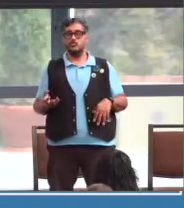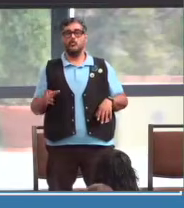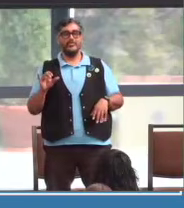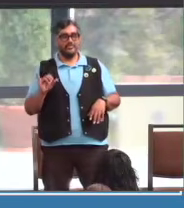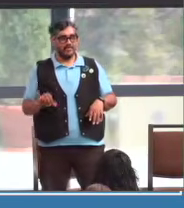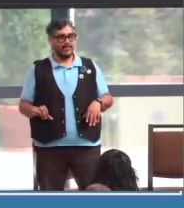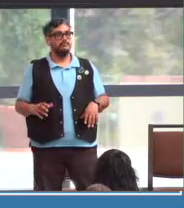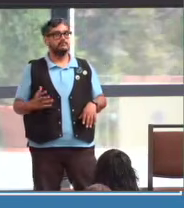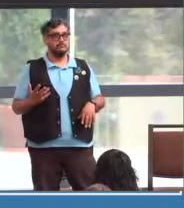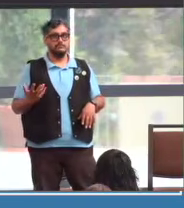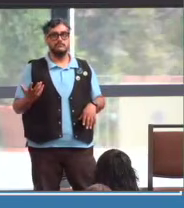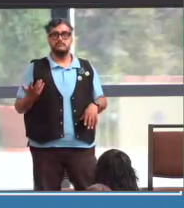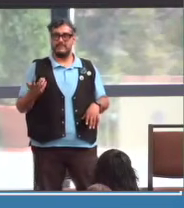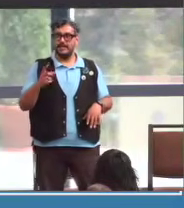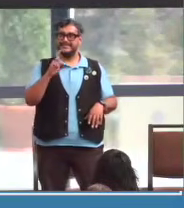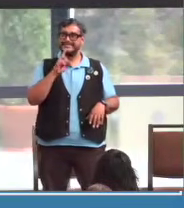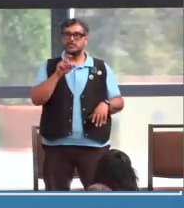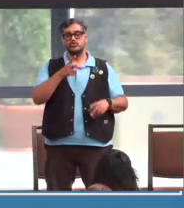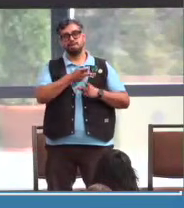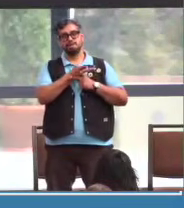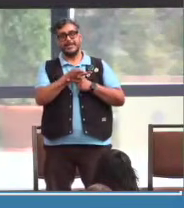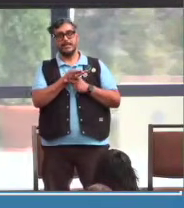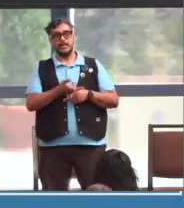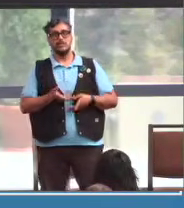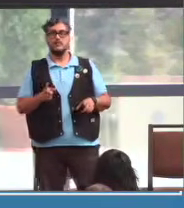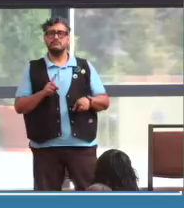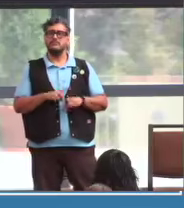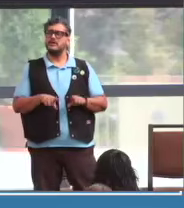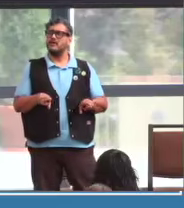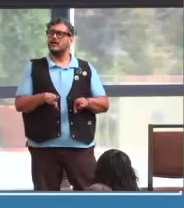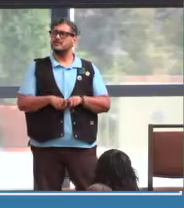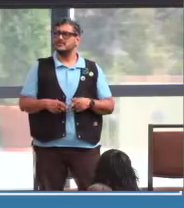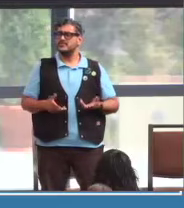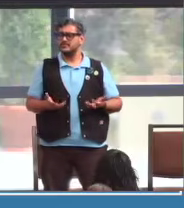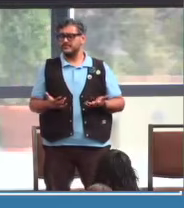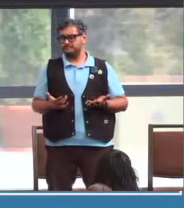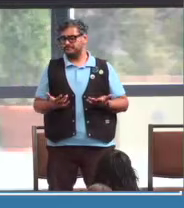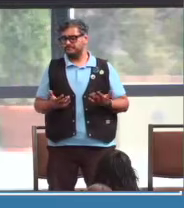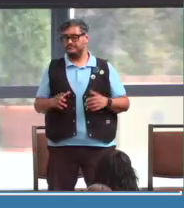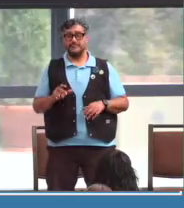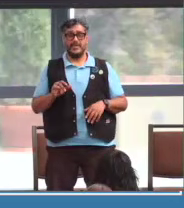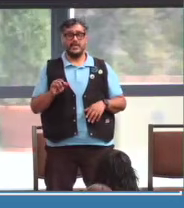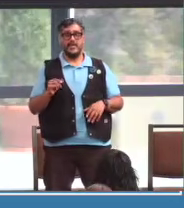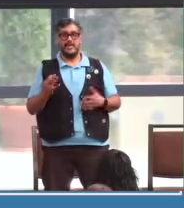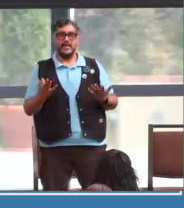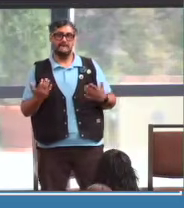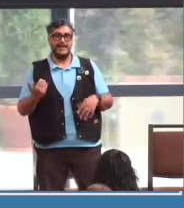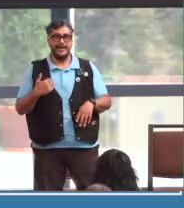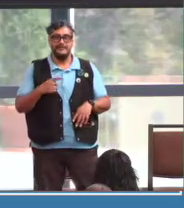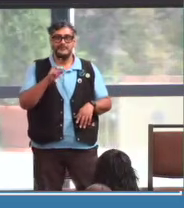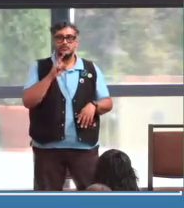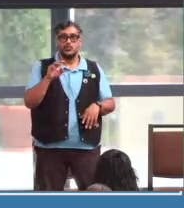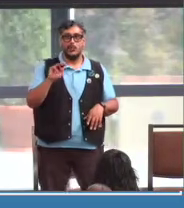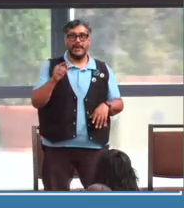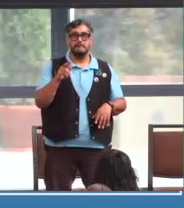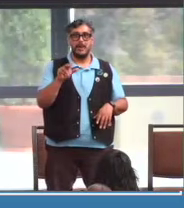I would say maybe should be monitored more closely, but also If there is true MGA, so